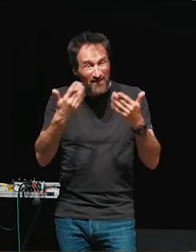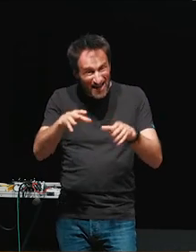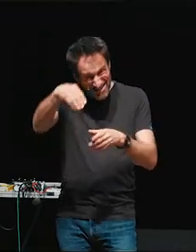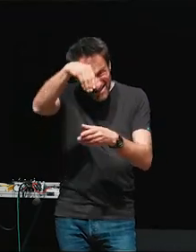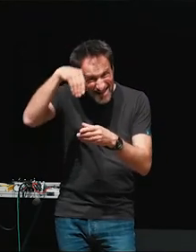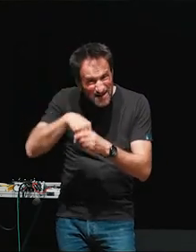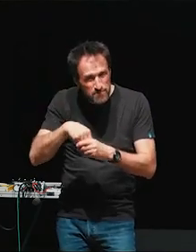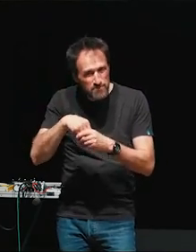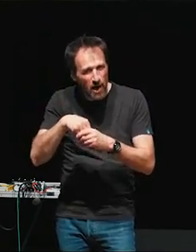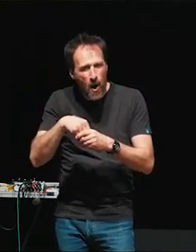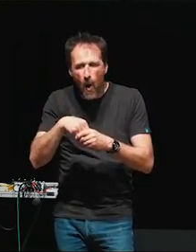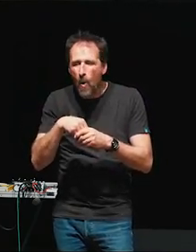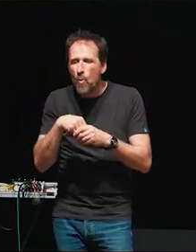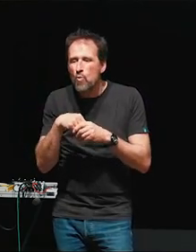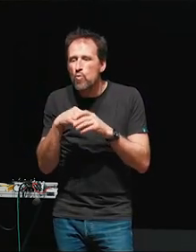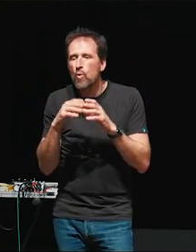Genius.